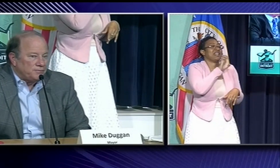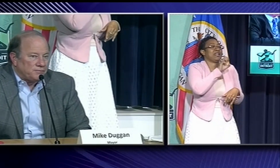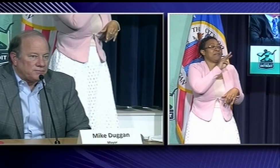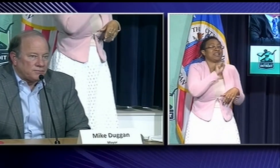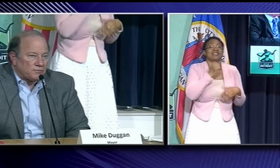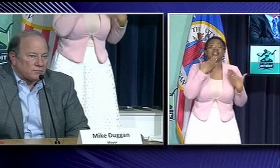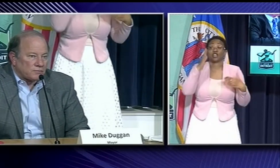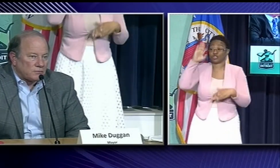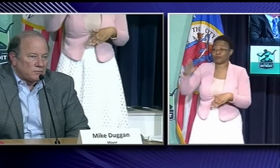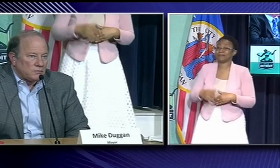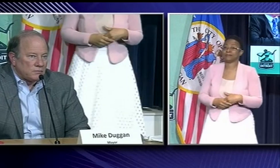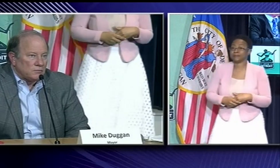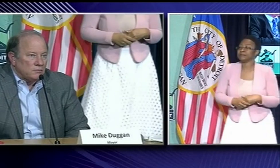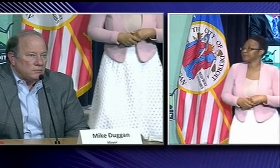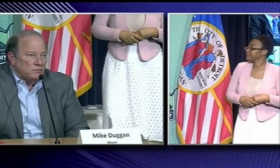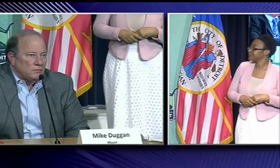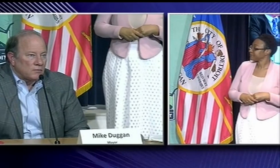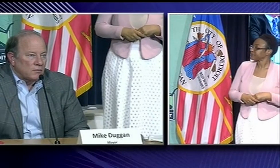sir.